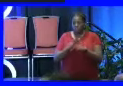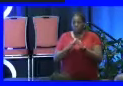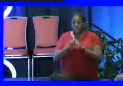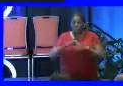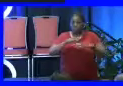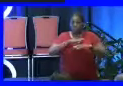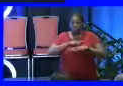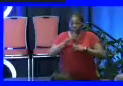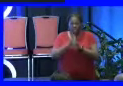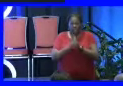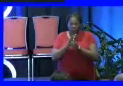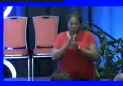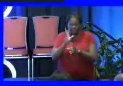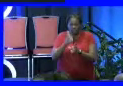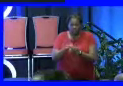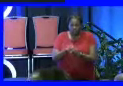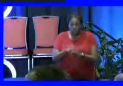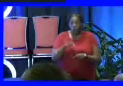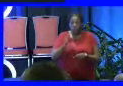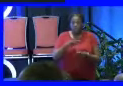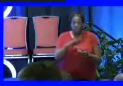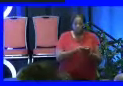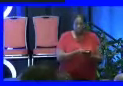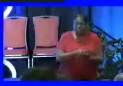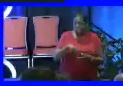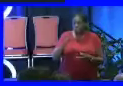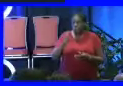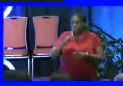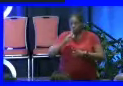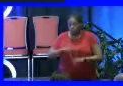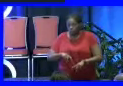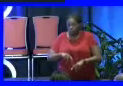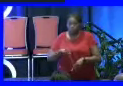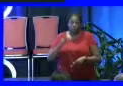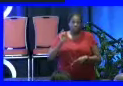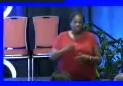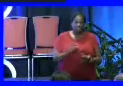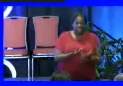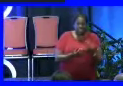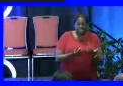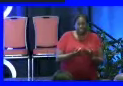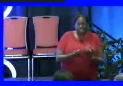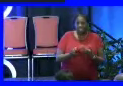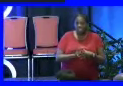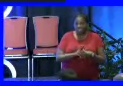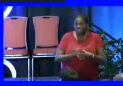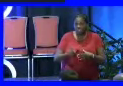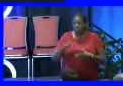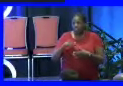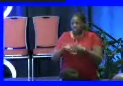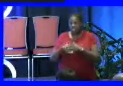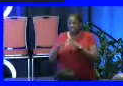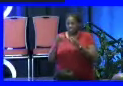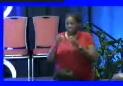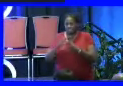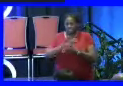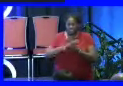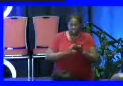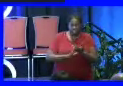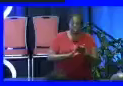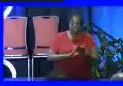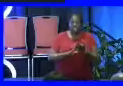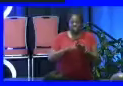everybody. Whether it is we needed money, or we needed reporting, or we needed it easy, or we just wanted access to the data.